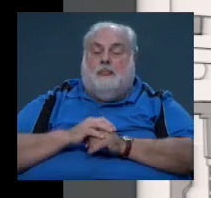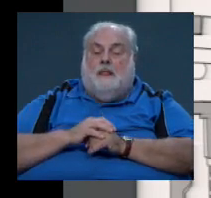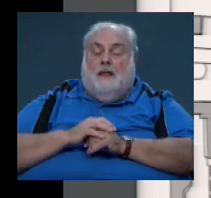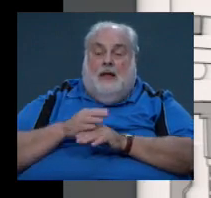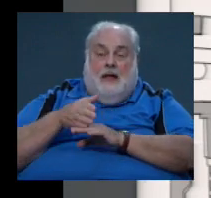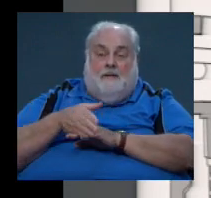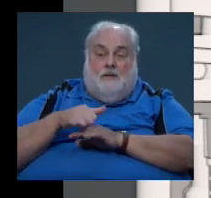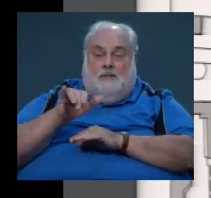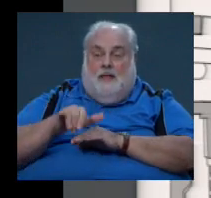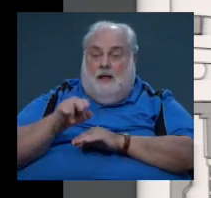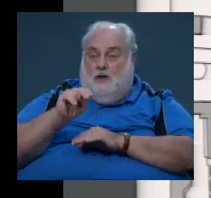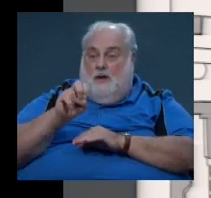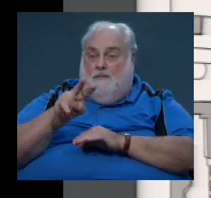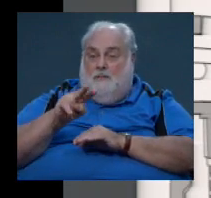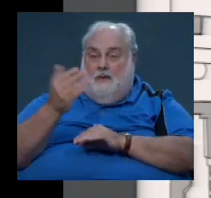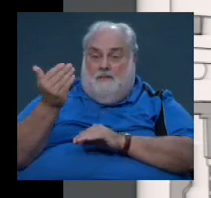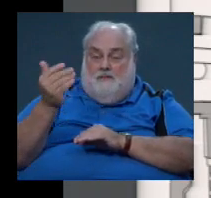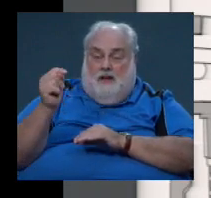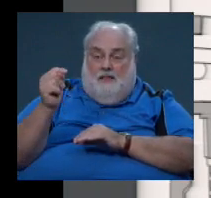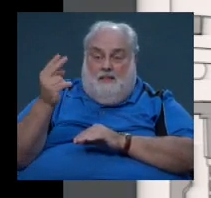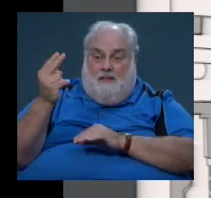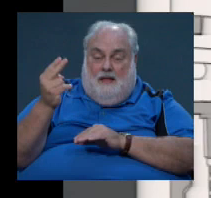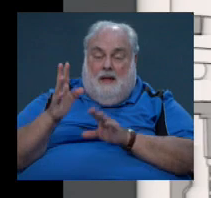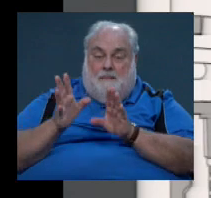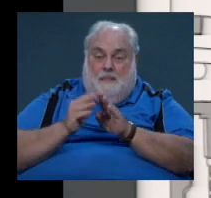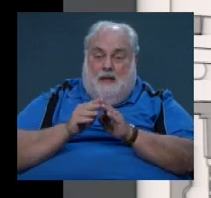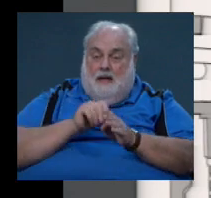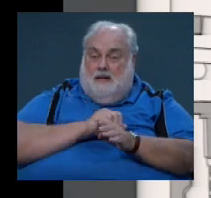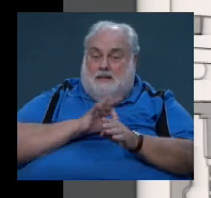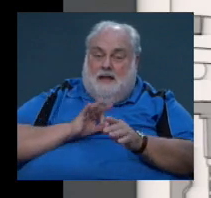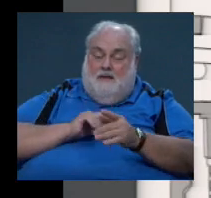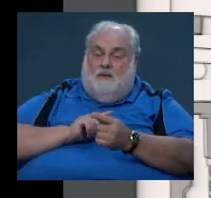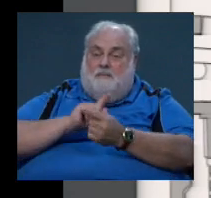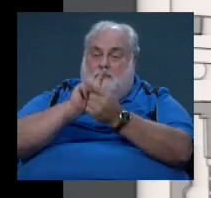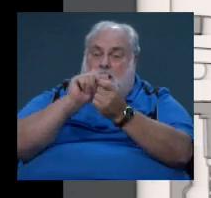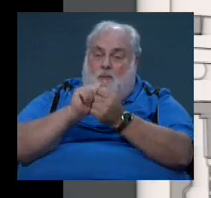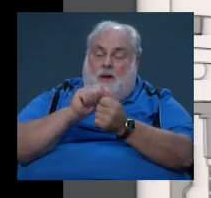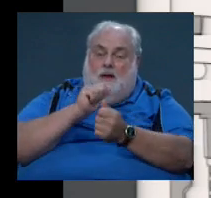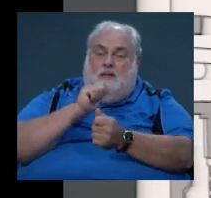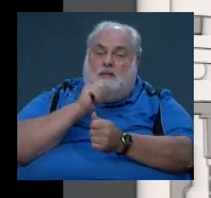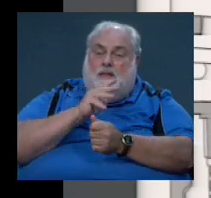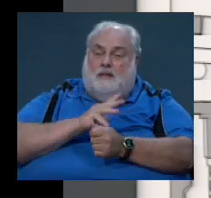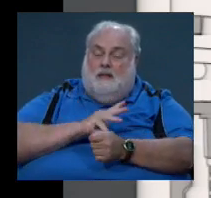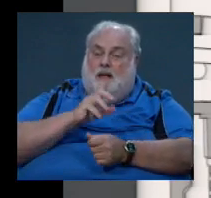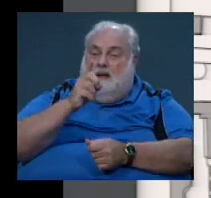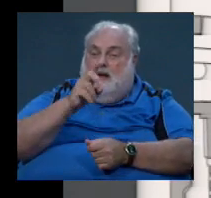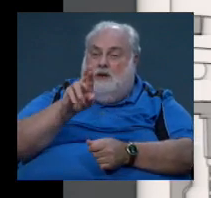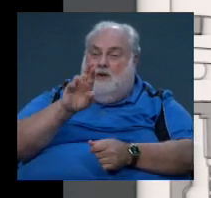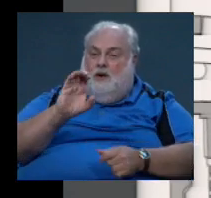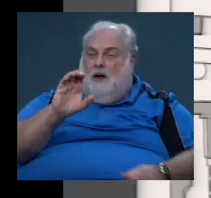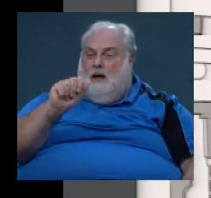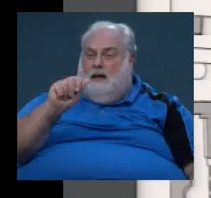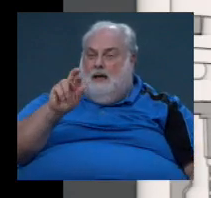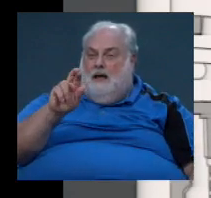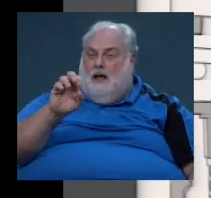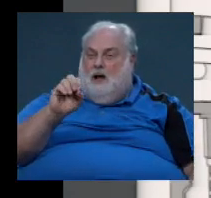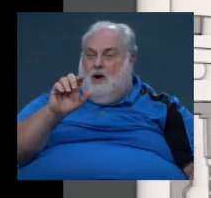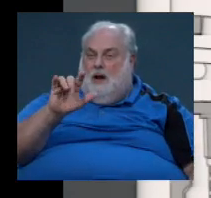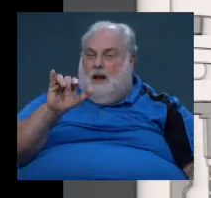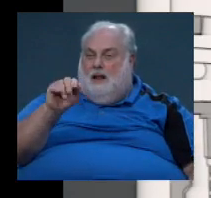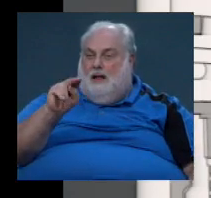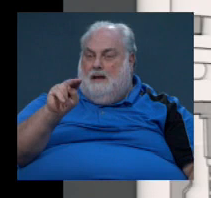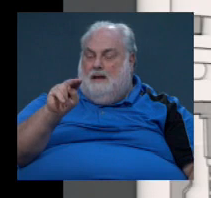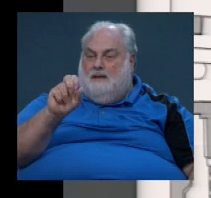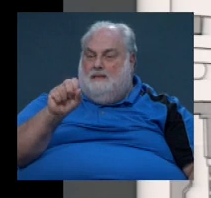After that November 15th Planning Commission meeting, staff met with Dr. Carolyn Smith to clarify issues related to the revised